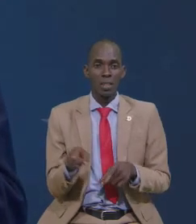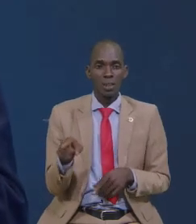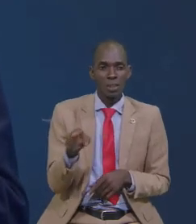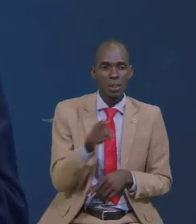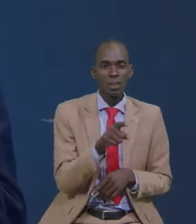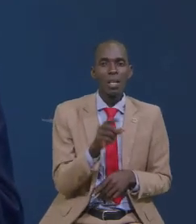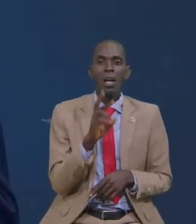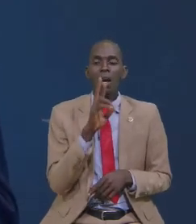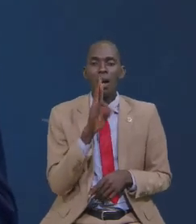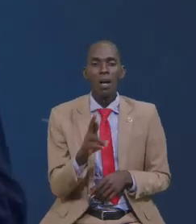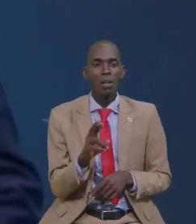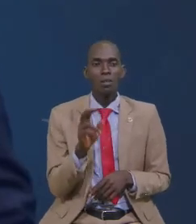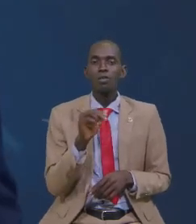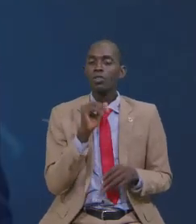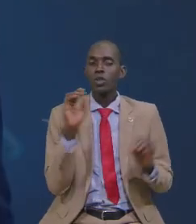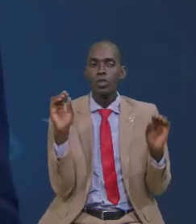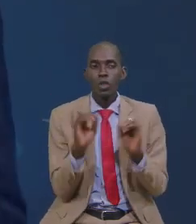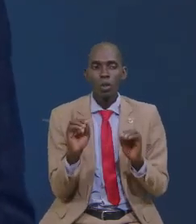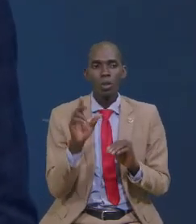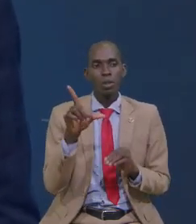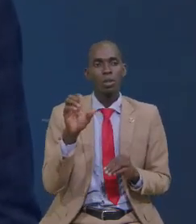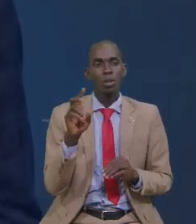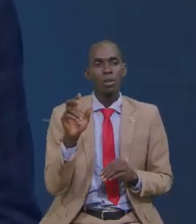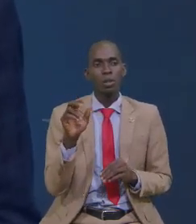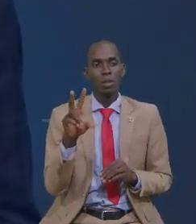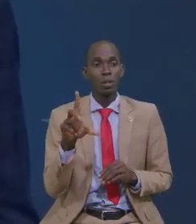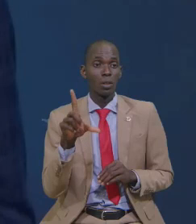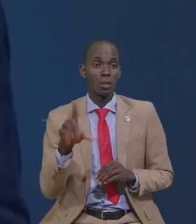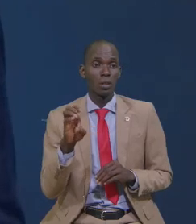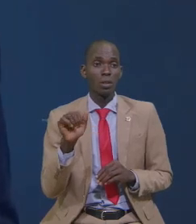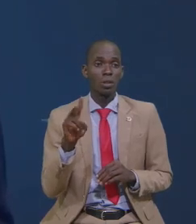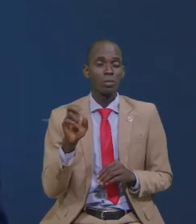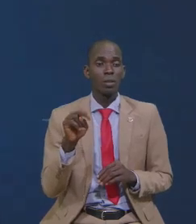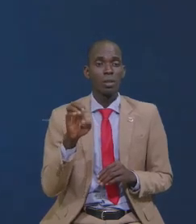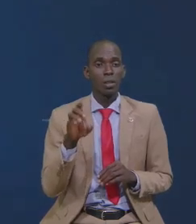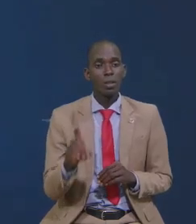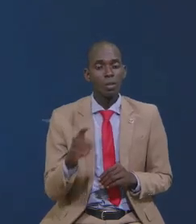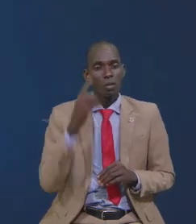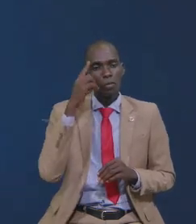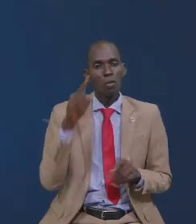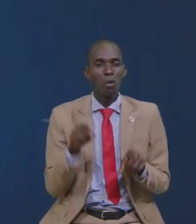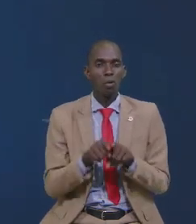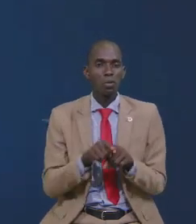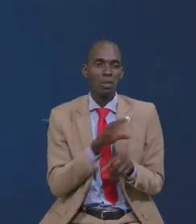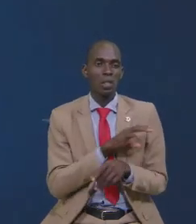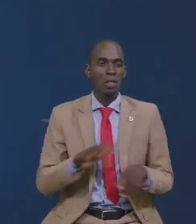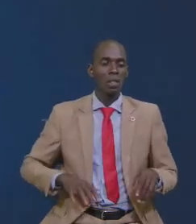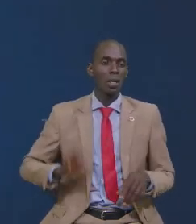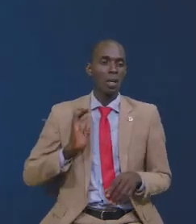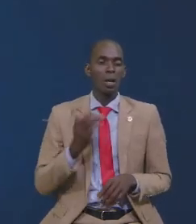are unleavened, for even Christ, our Passover,